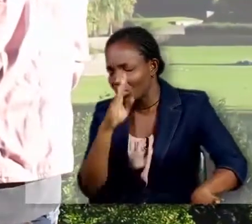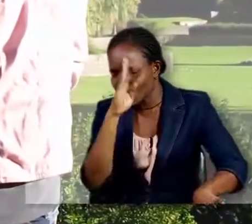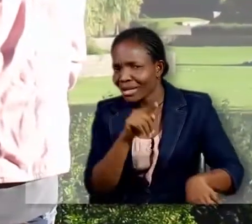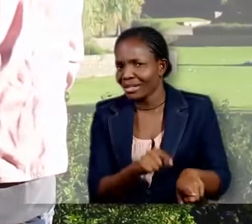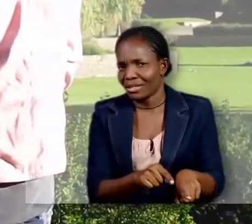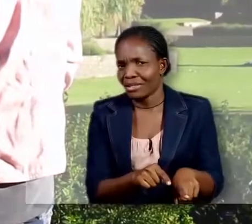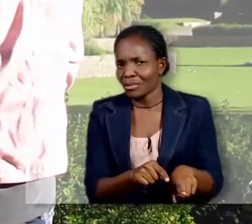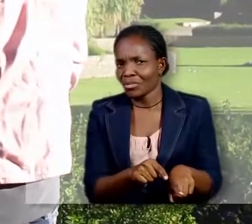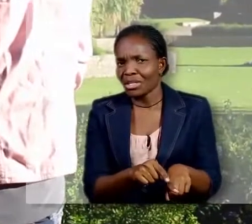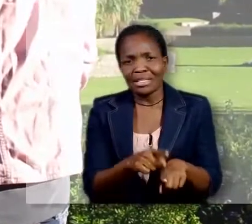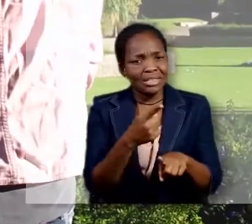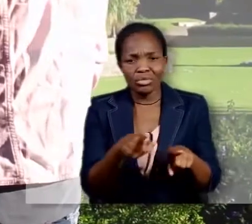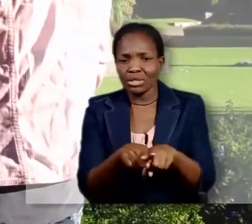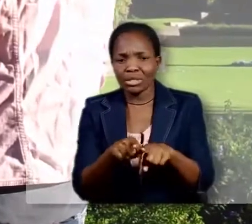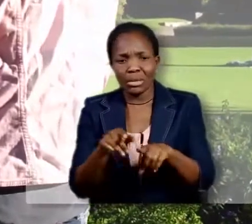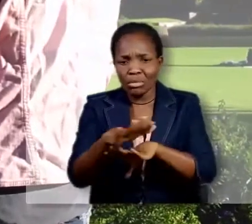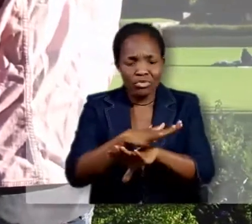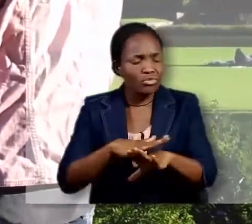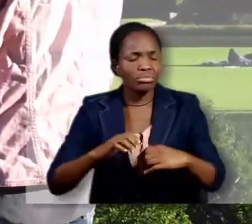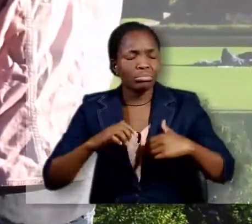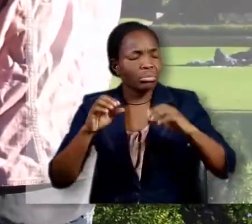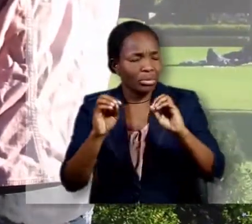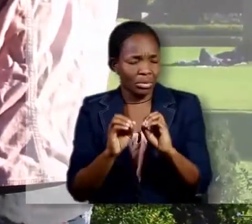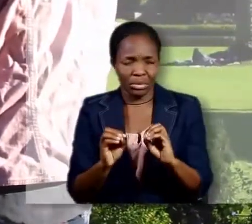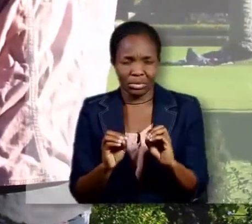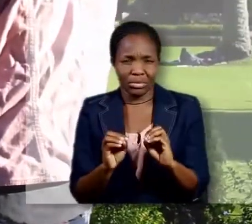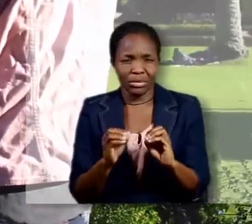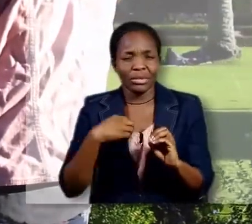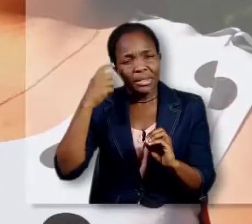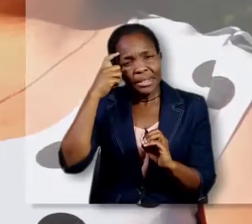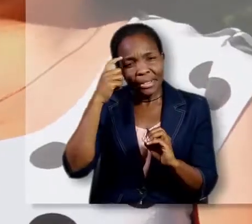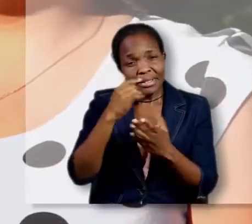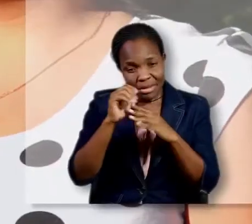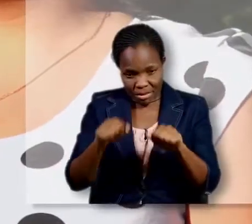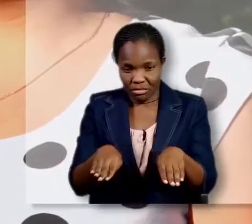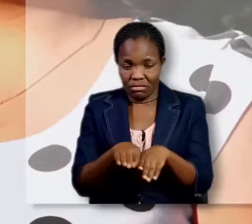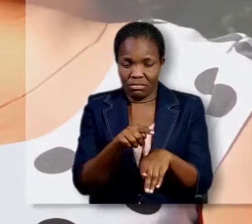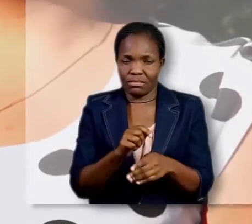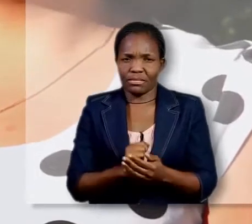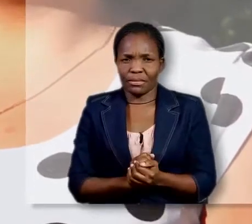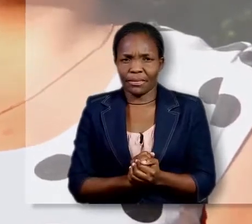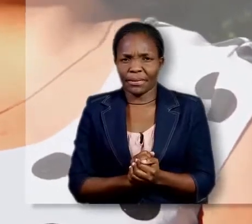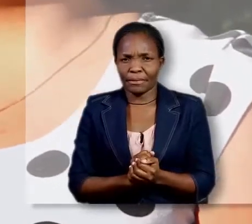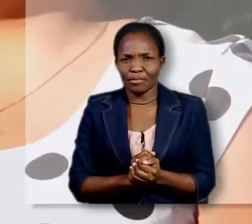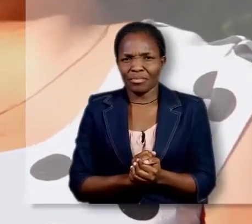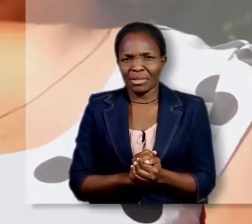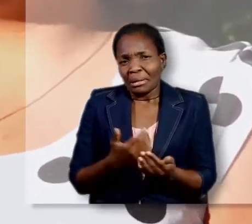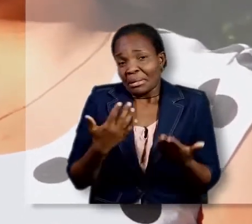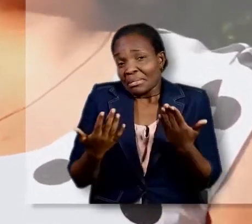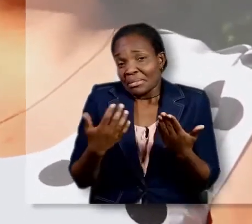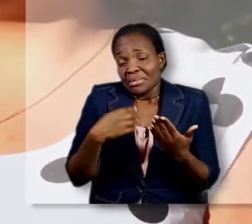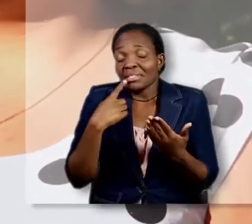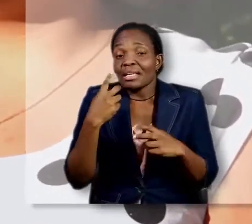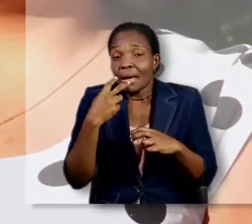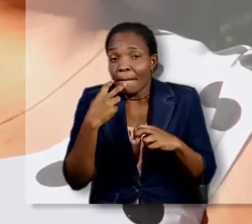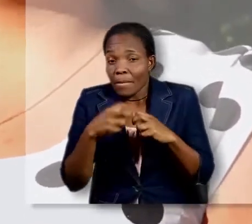under good condition. So I think something must be done. One cannot say that there is a problem with the